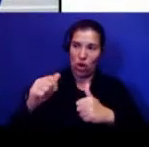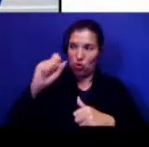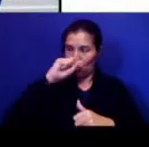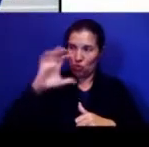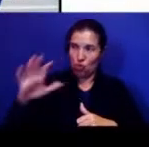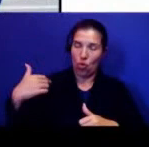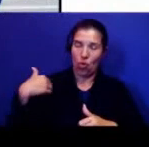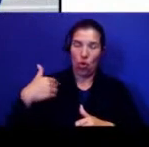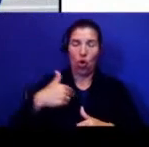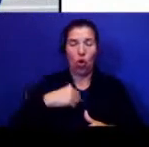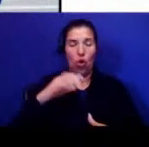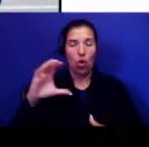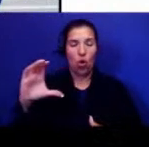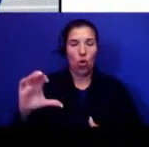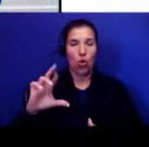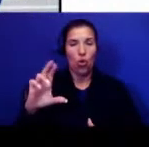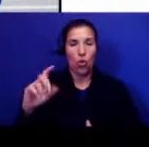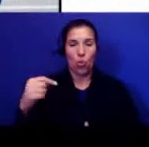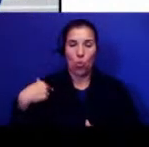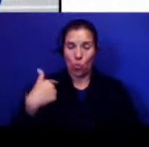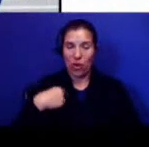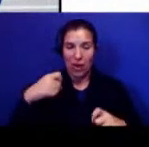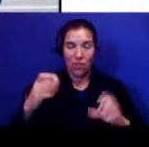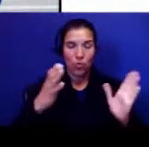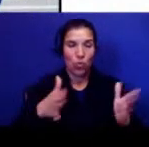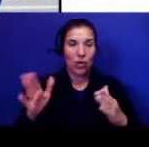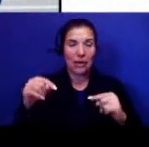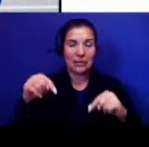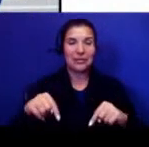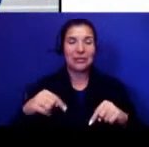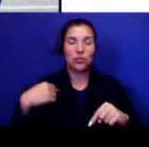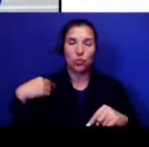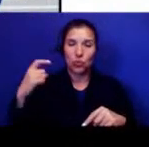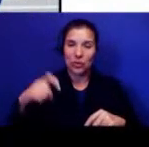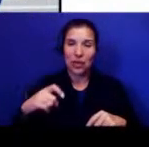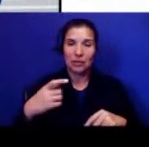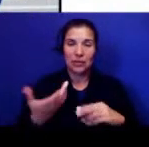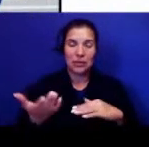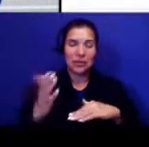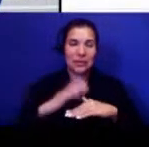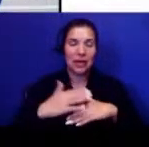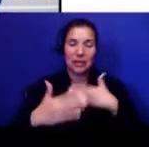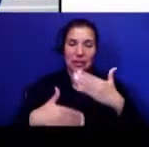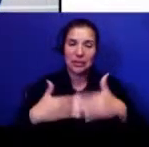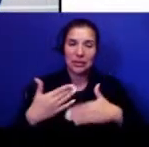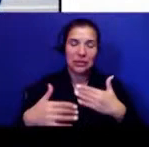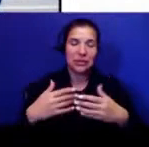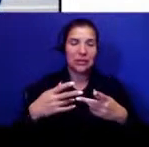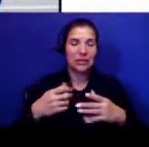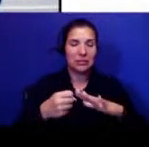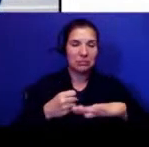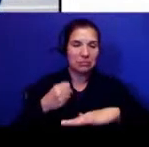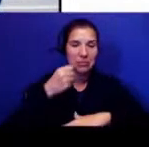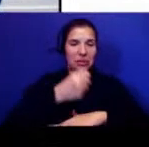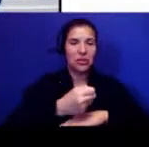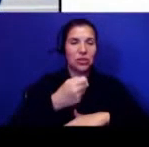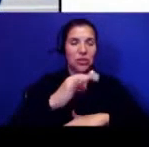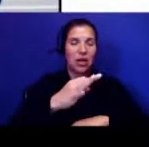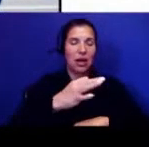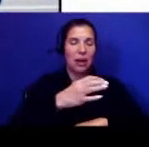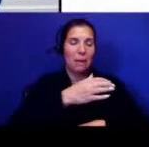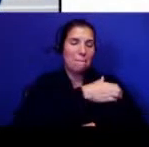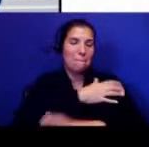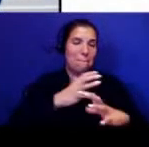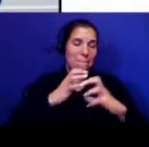to organize. We have to out-organize them. We have to gain and move into positions of power. And so I'm just